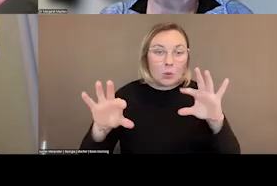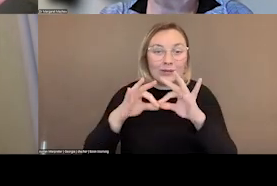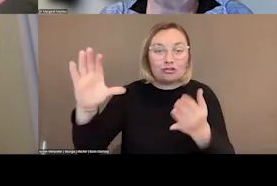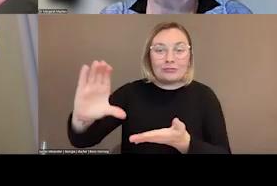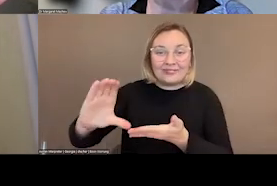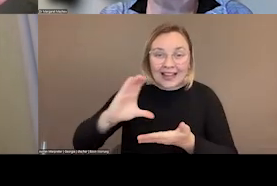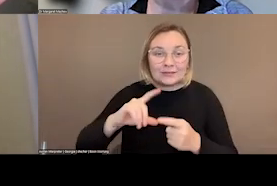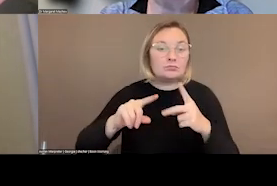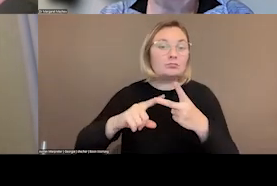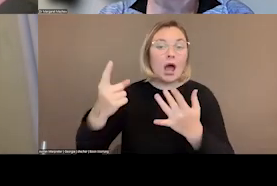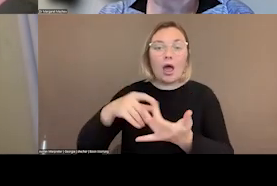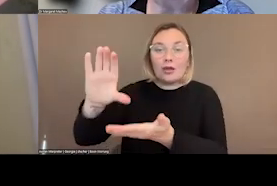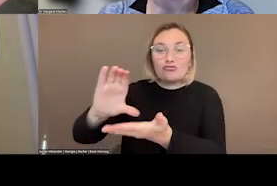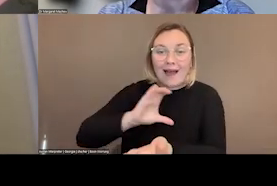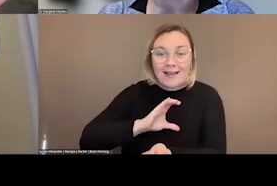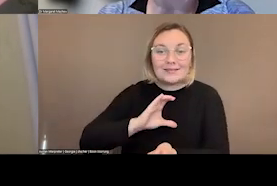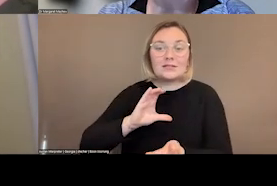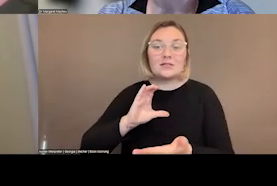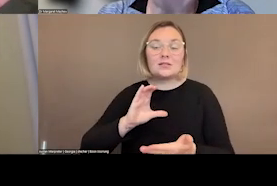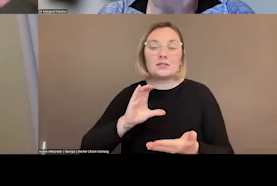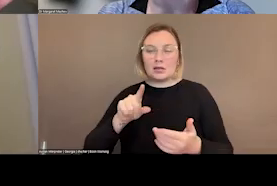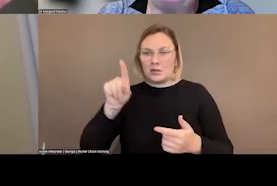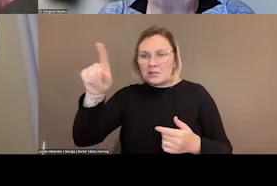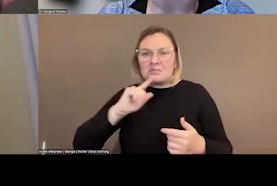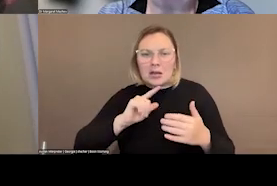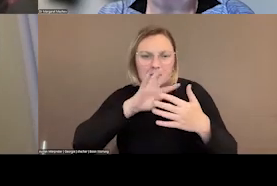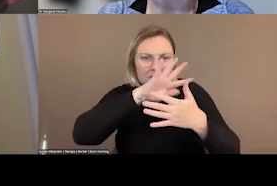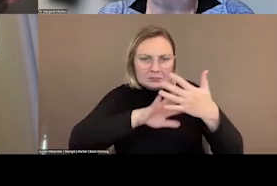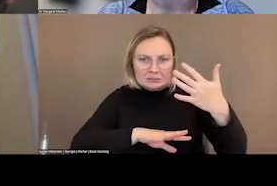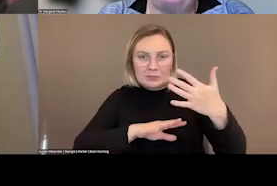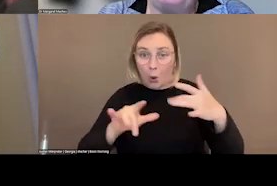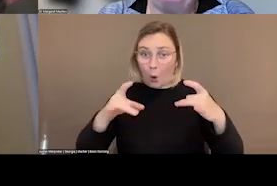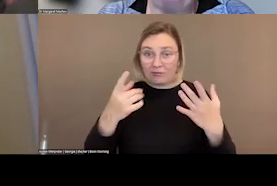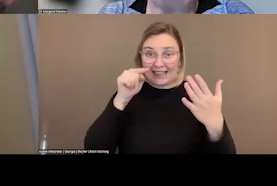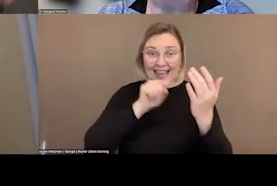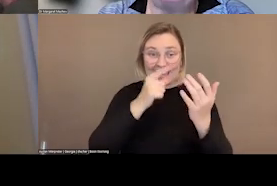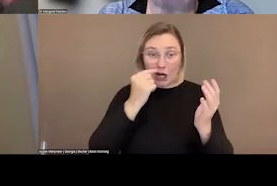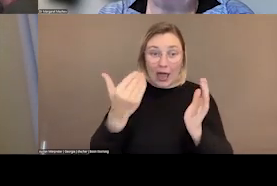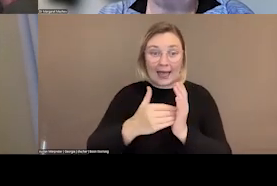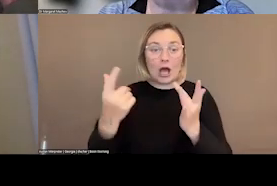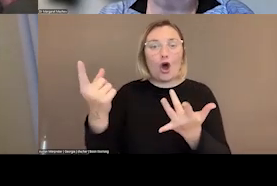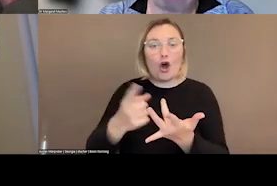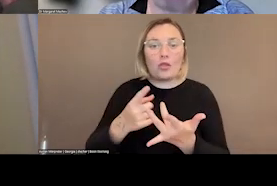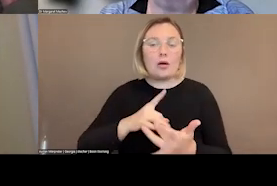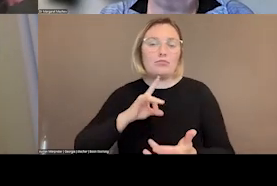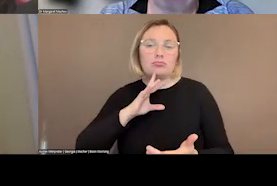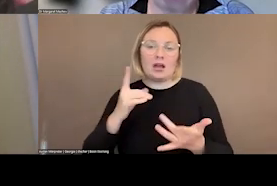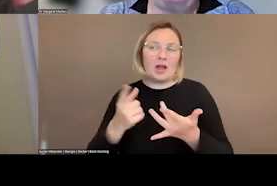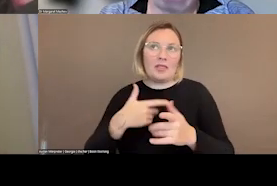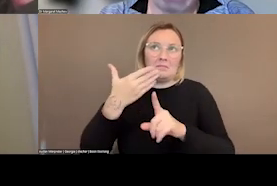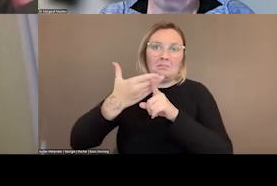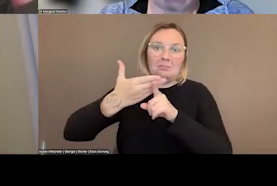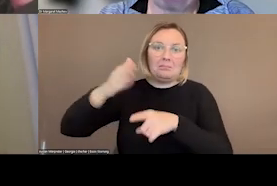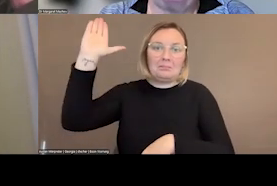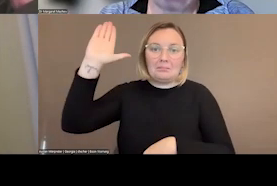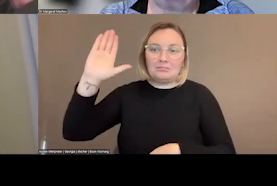funding, other grant funding, So state funding. all of these categories are already listed. Can I add another Yes. just in case I get some I